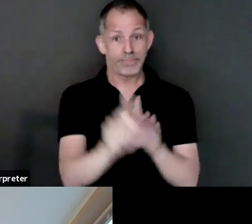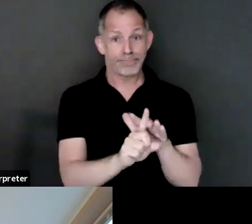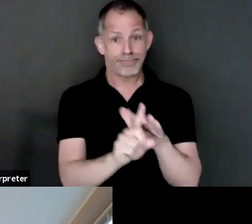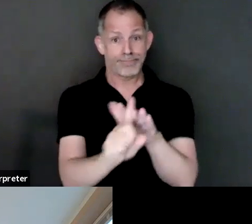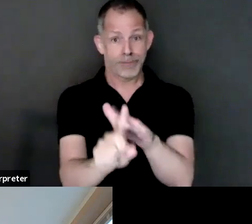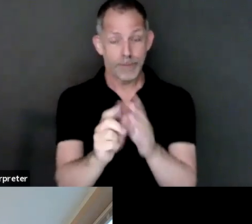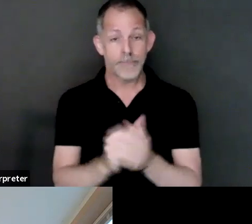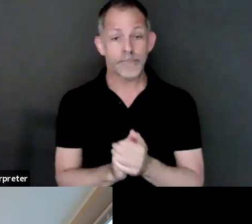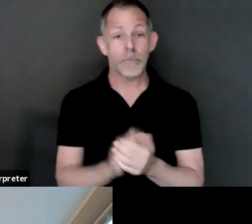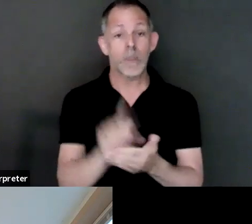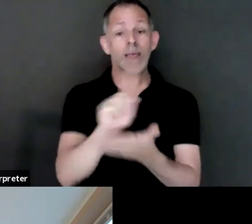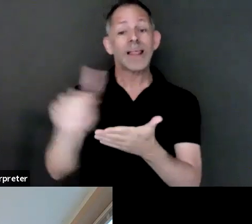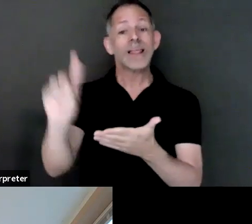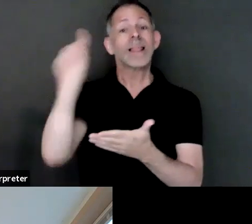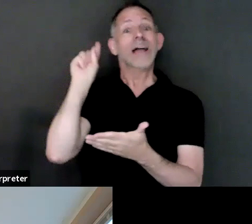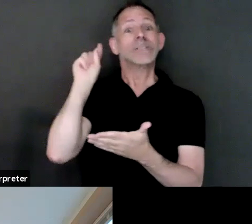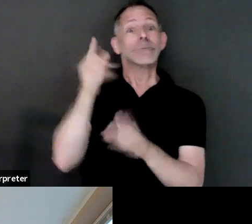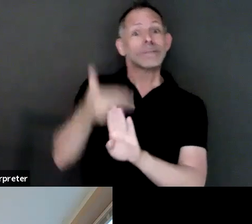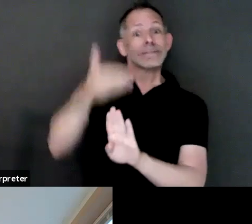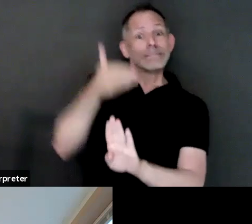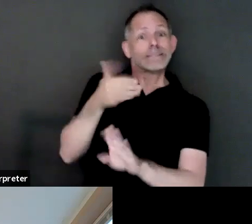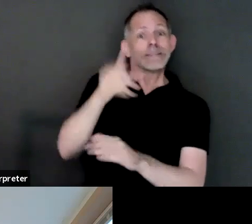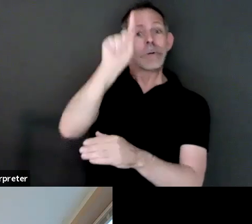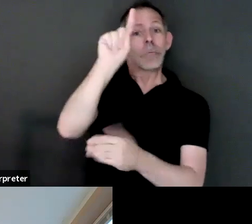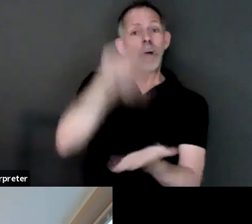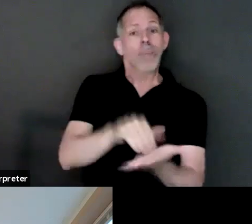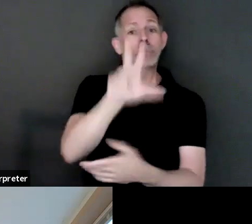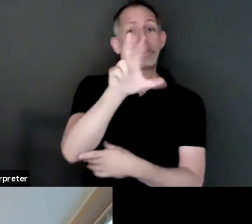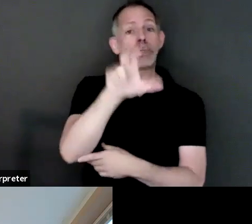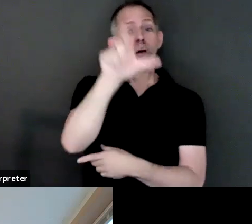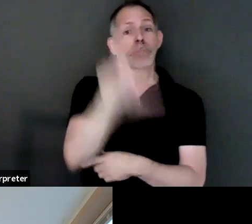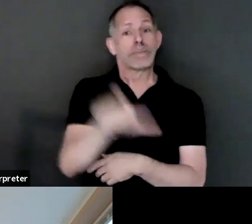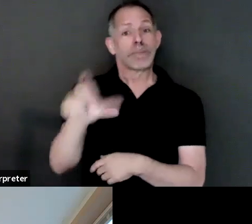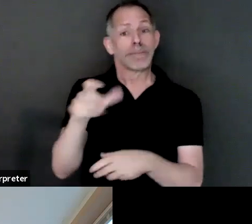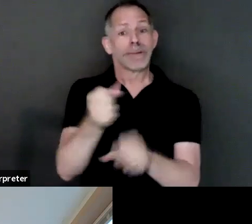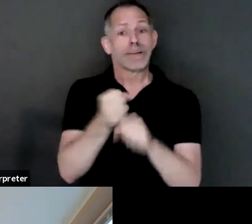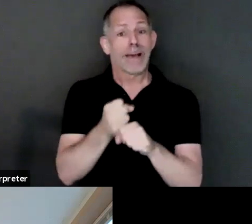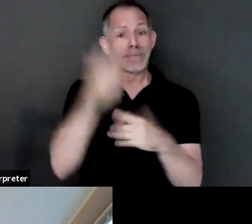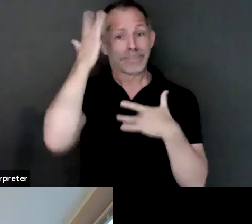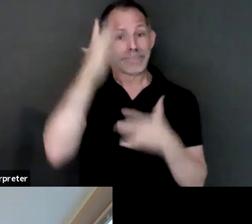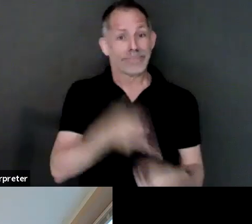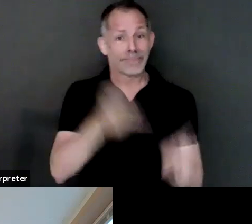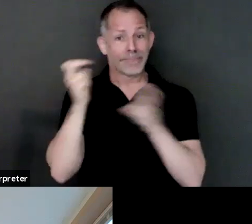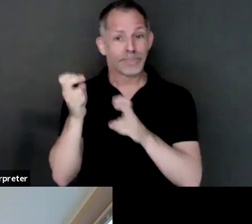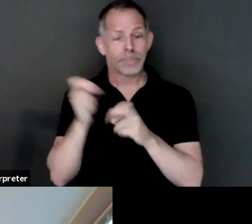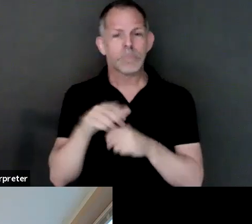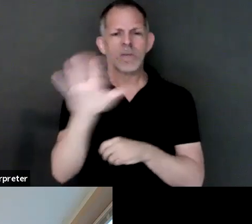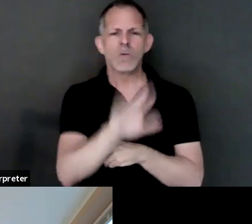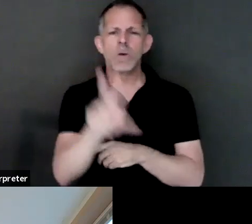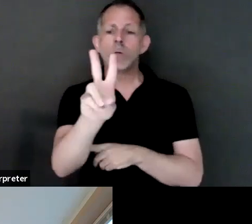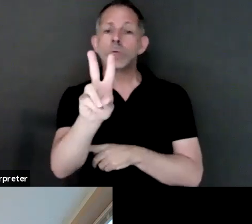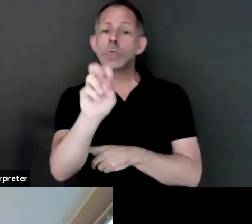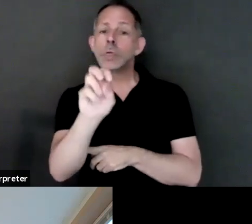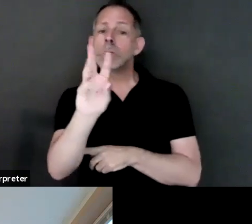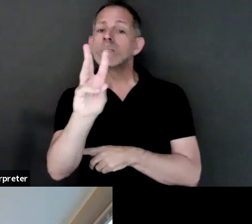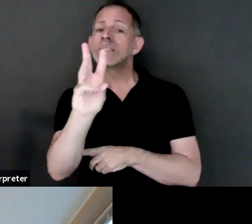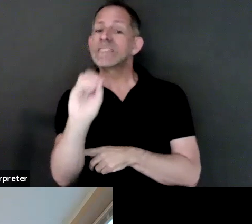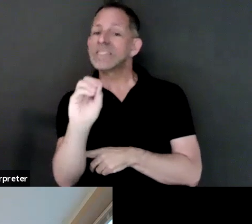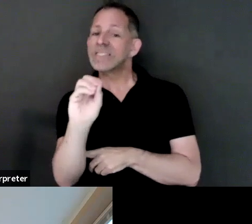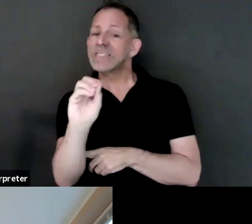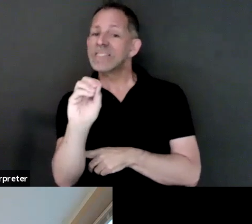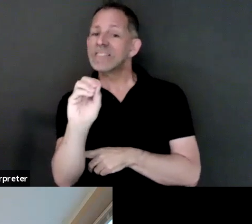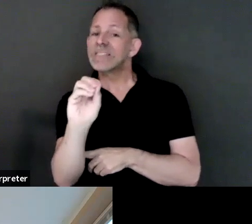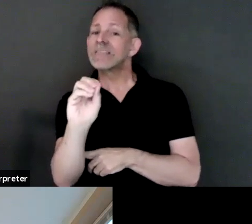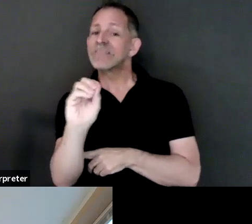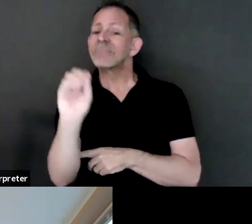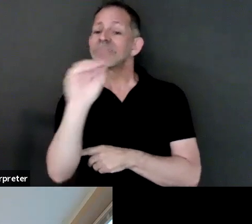rate to 360 cases per 100,000 residents over the two-week period running up through August